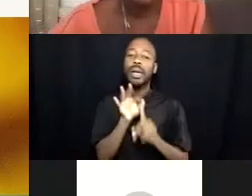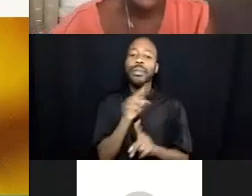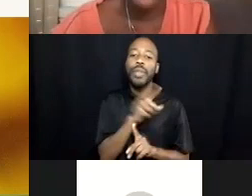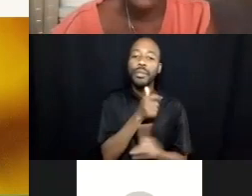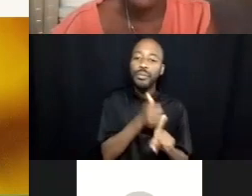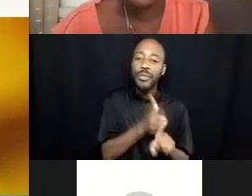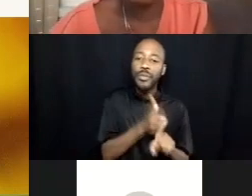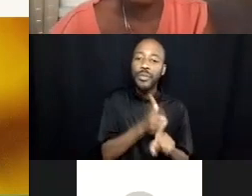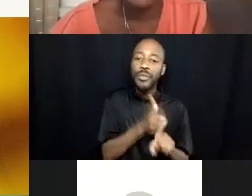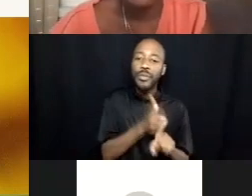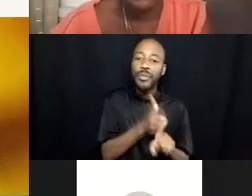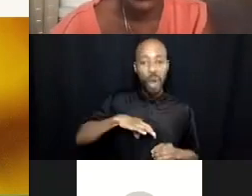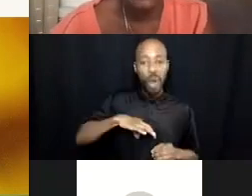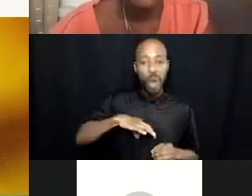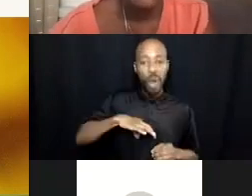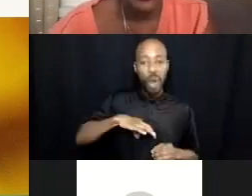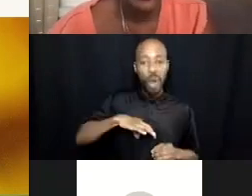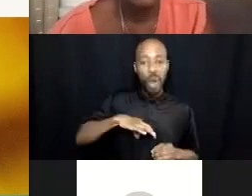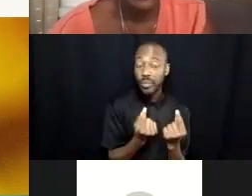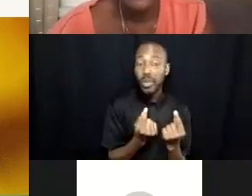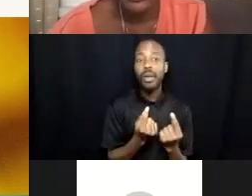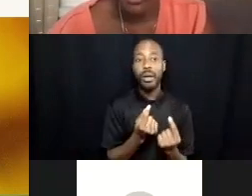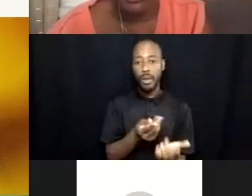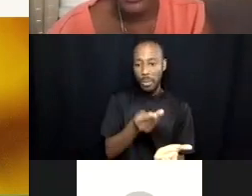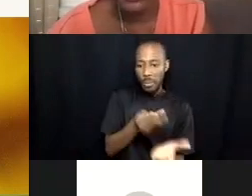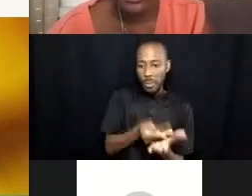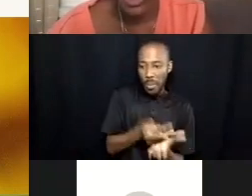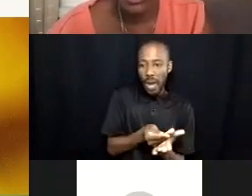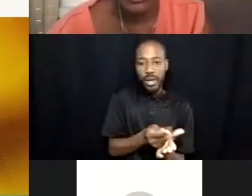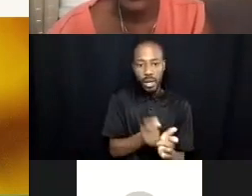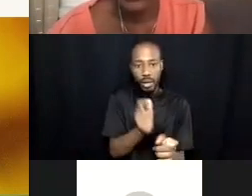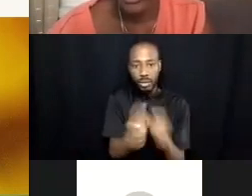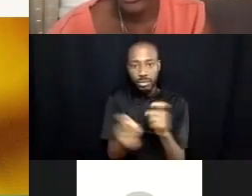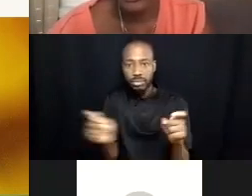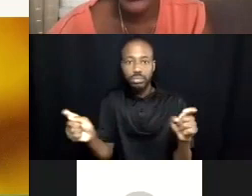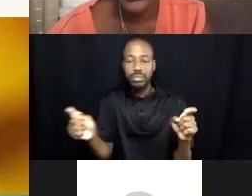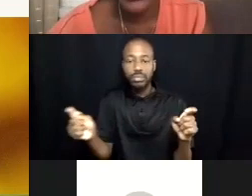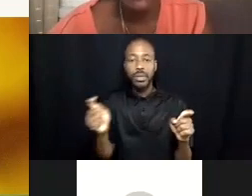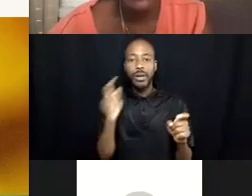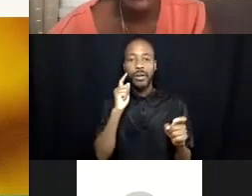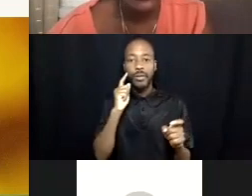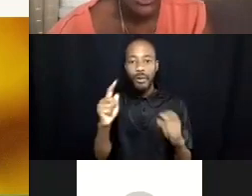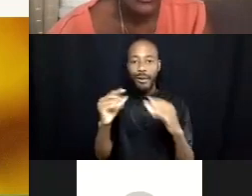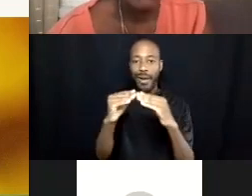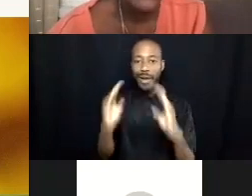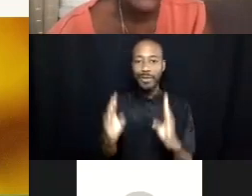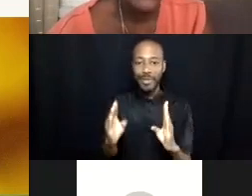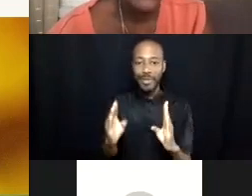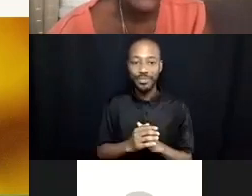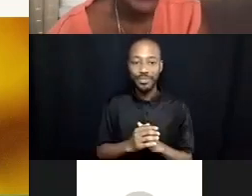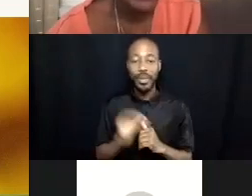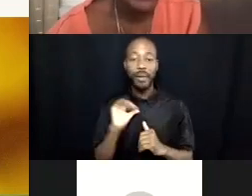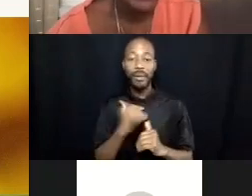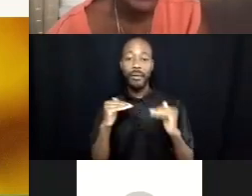to Black trans women for housing. Dr. Holland and one of our colleagues, Tiz, they're also a